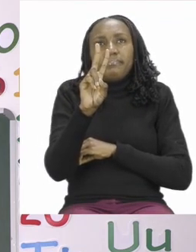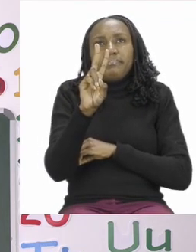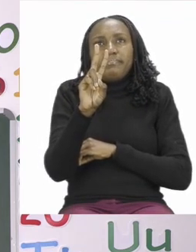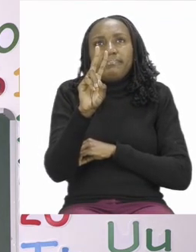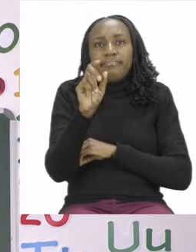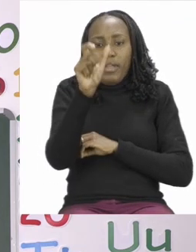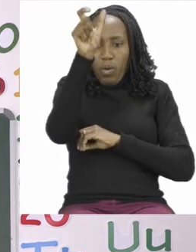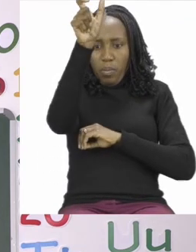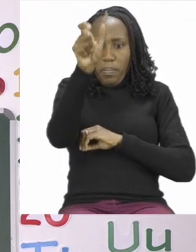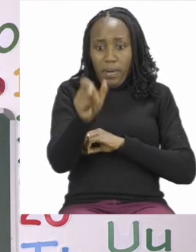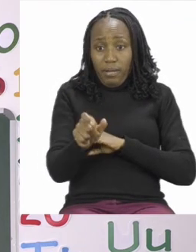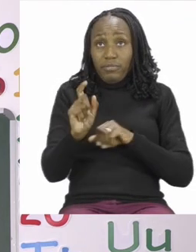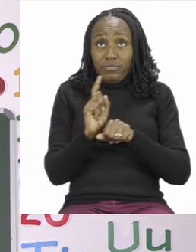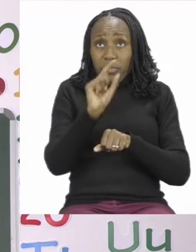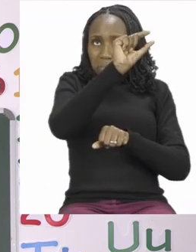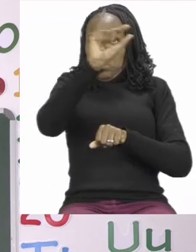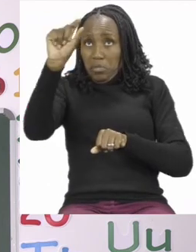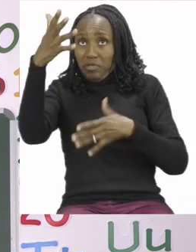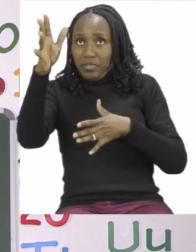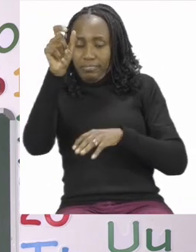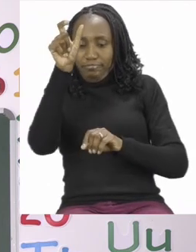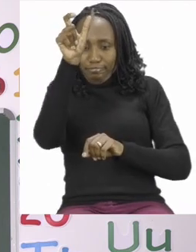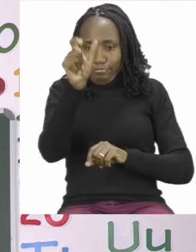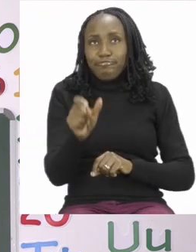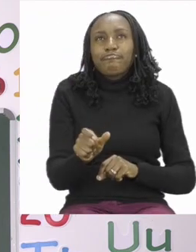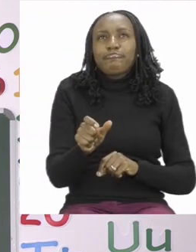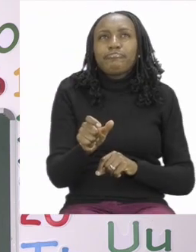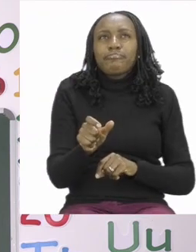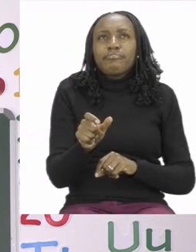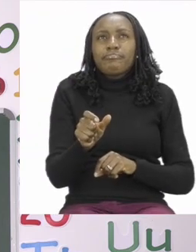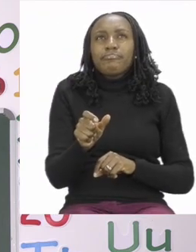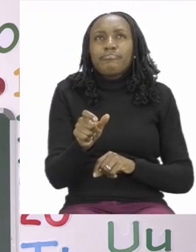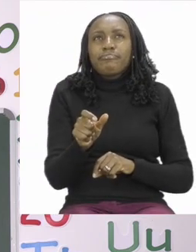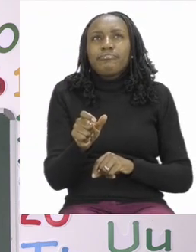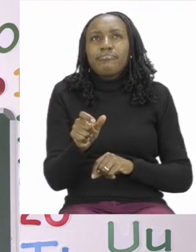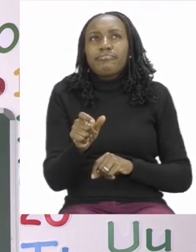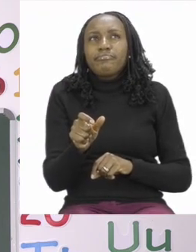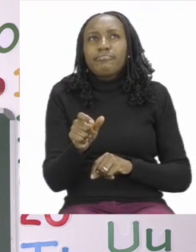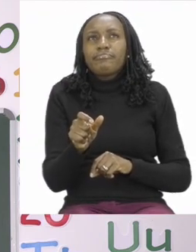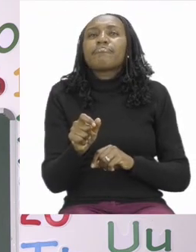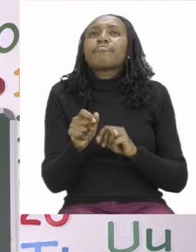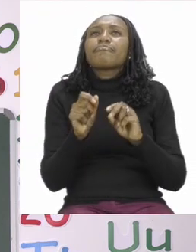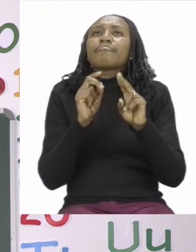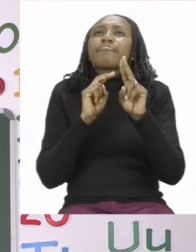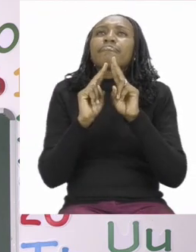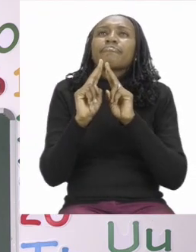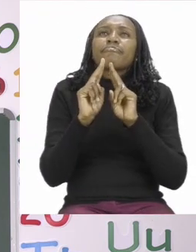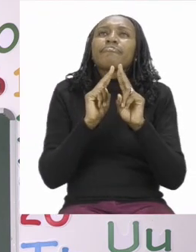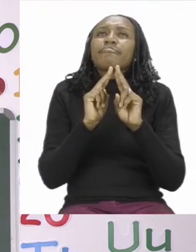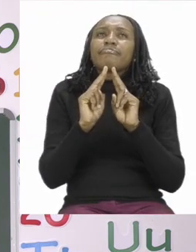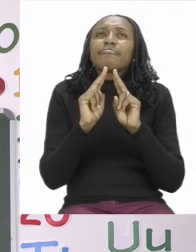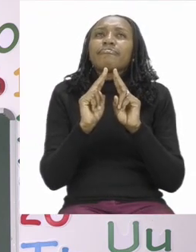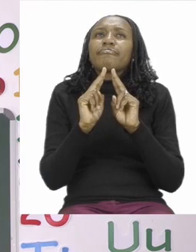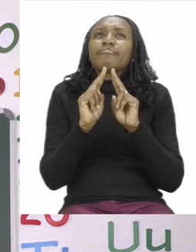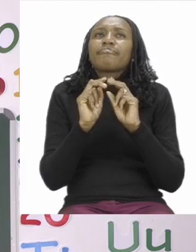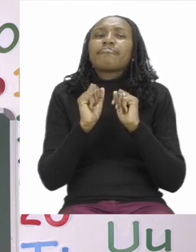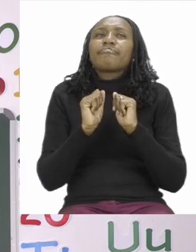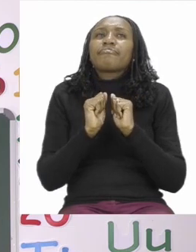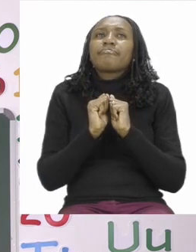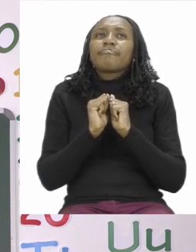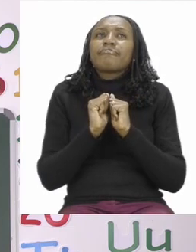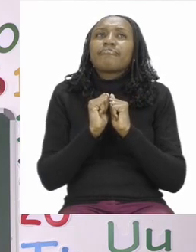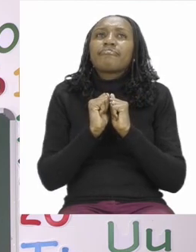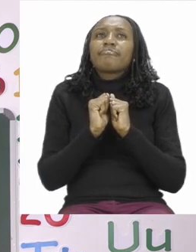down. Number 2 says, it is talking about, well,